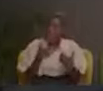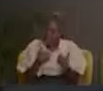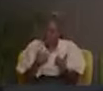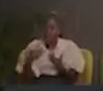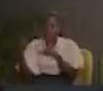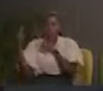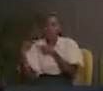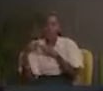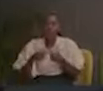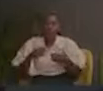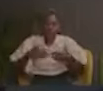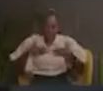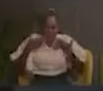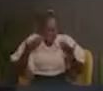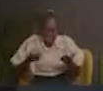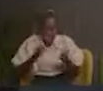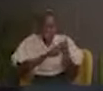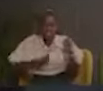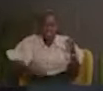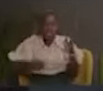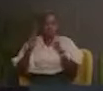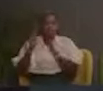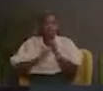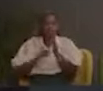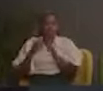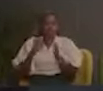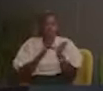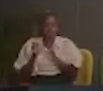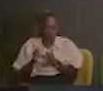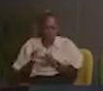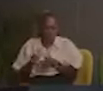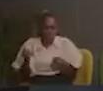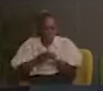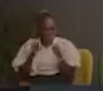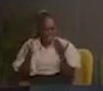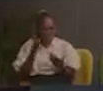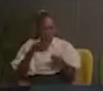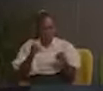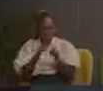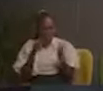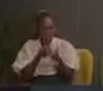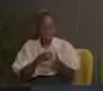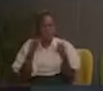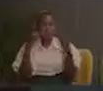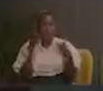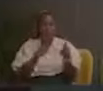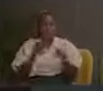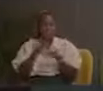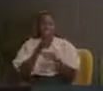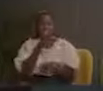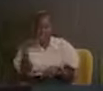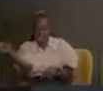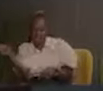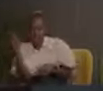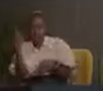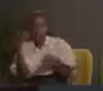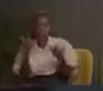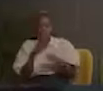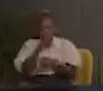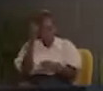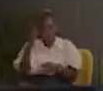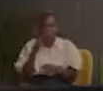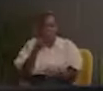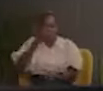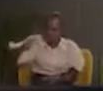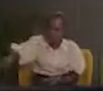of Jesus. As simple as that is, there are people in hell today because they ignored it. It will always